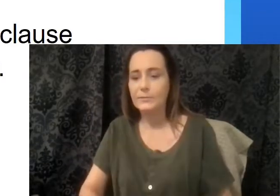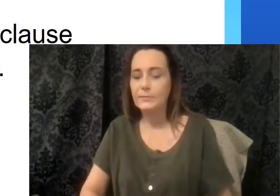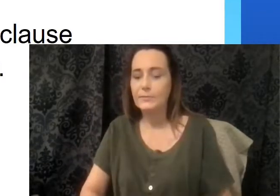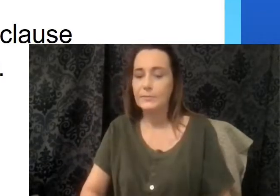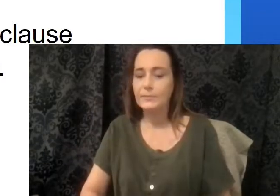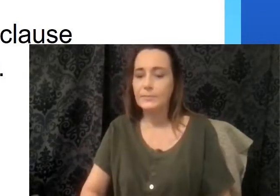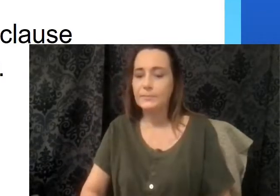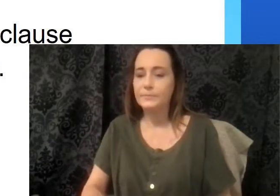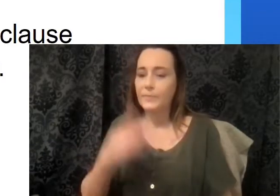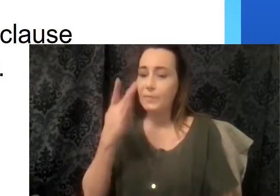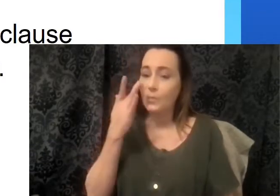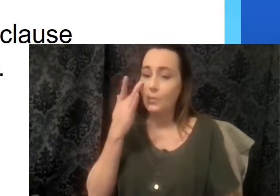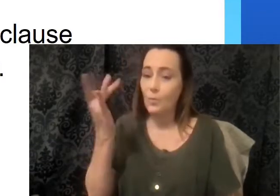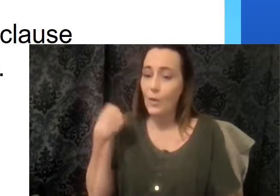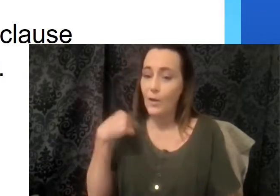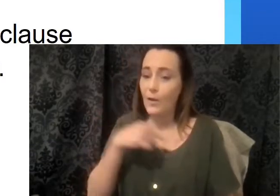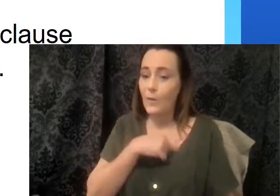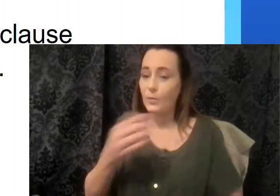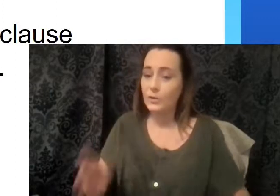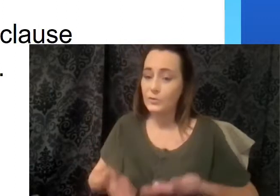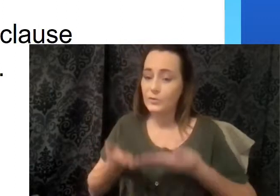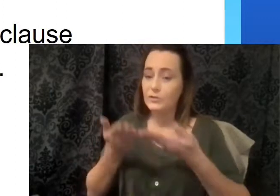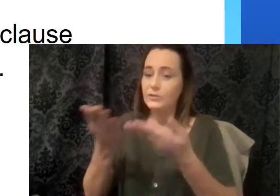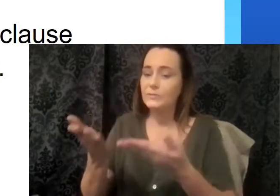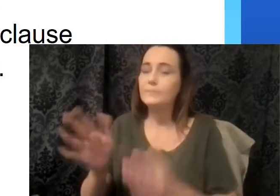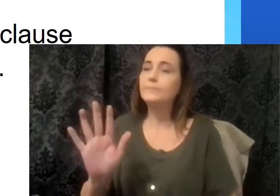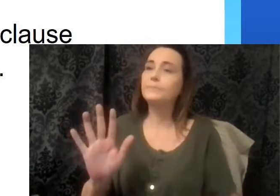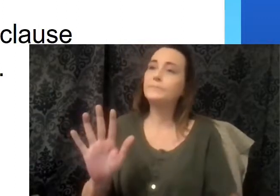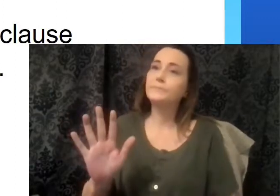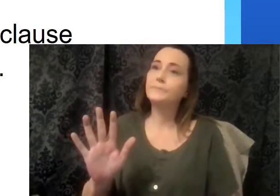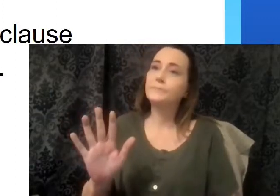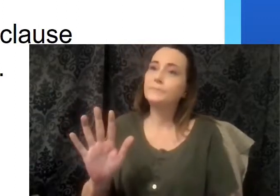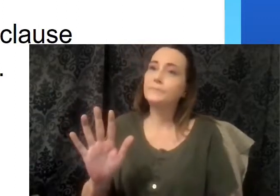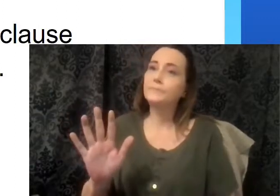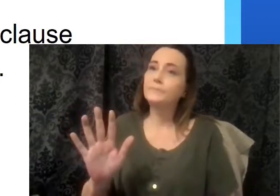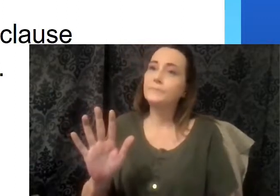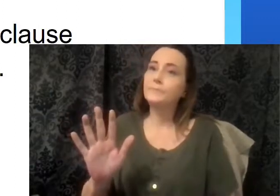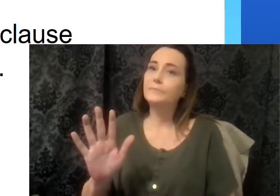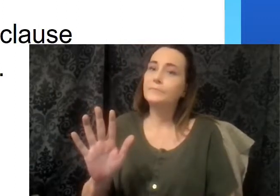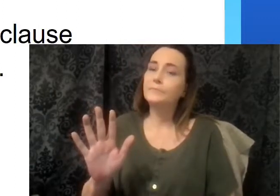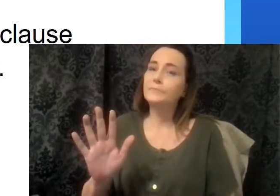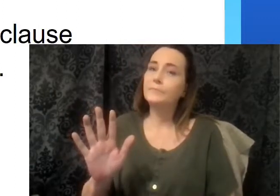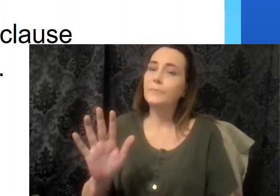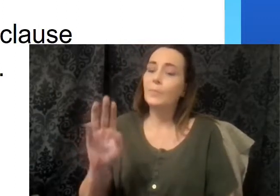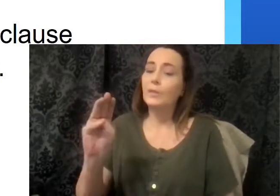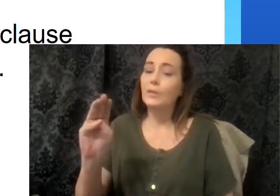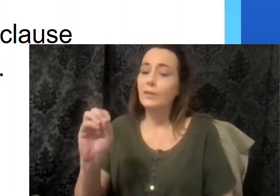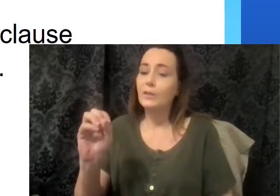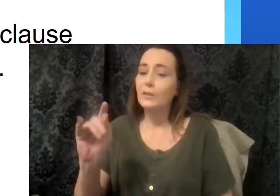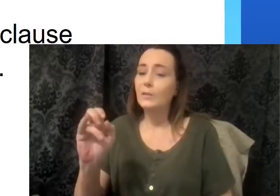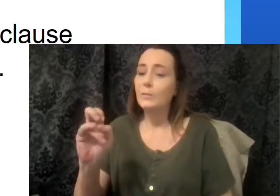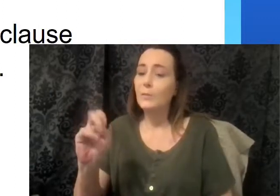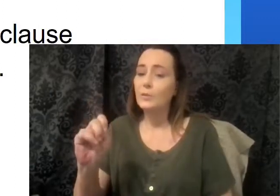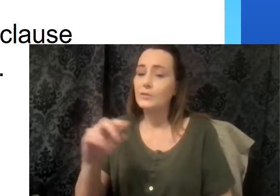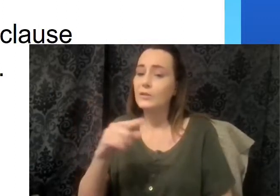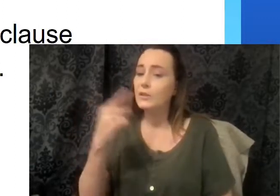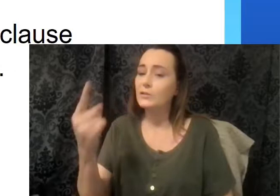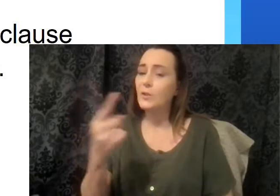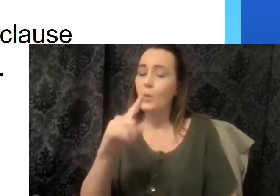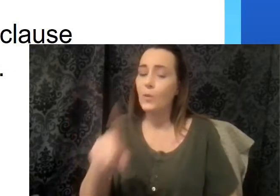Why we are suggesting that the conference, well, first of all, we're getting ahead of ourselves. This motion is just about extending the